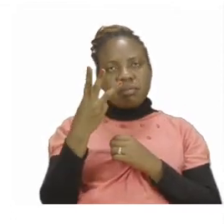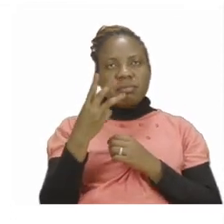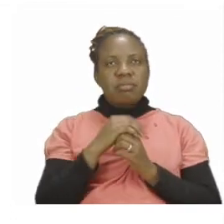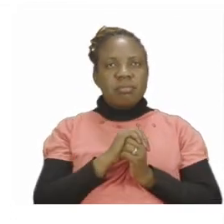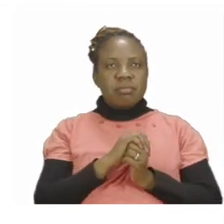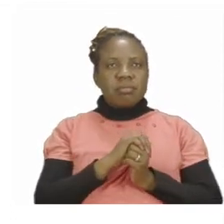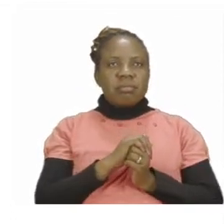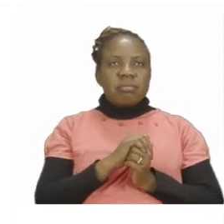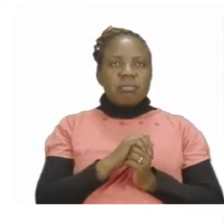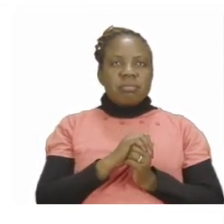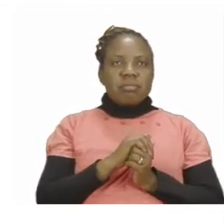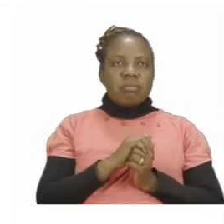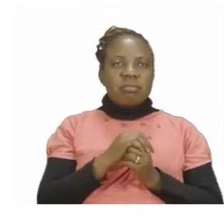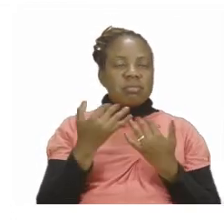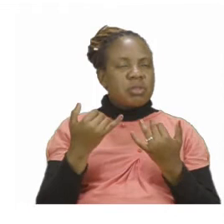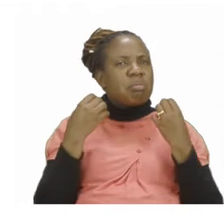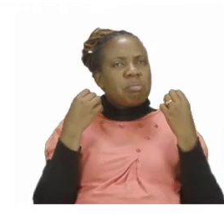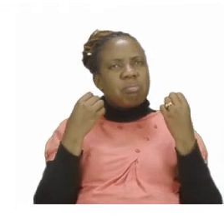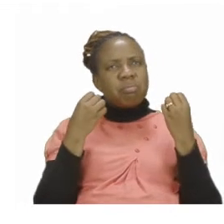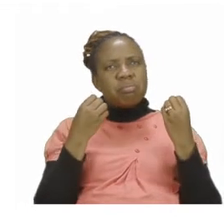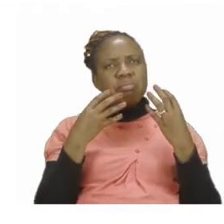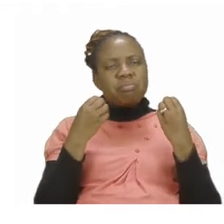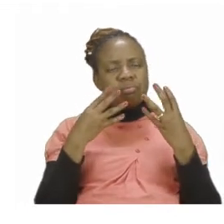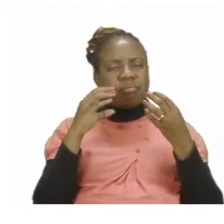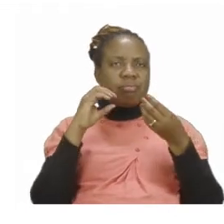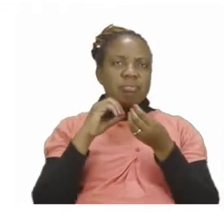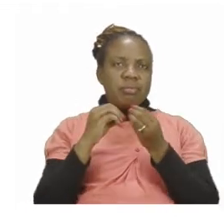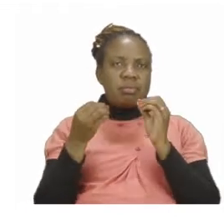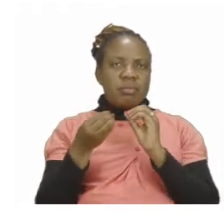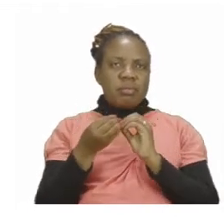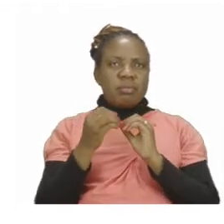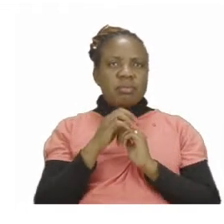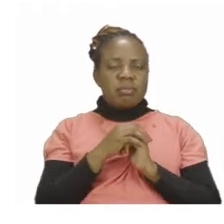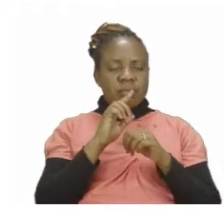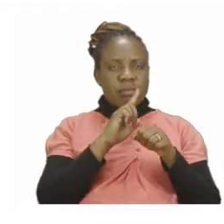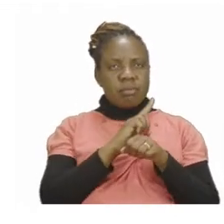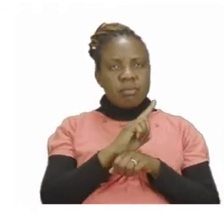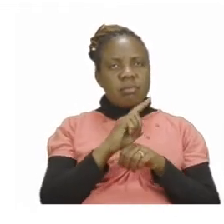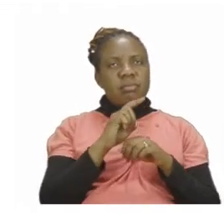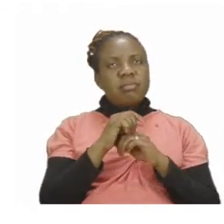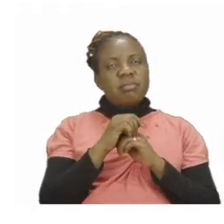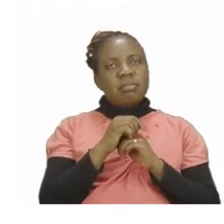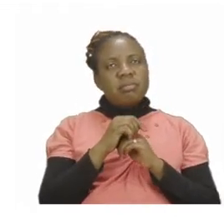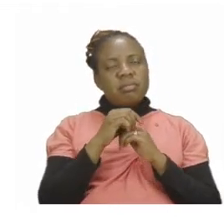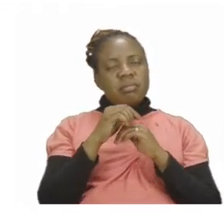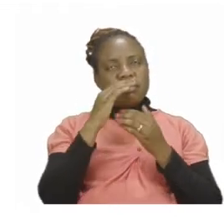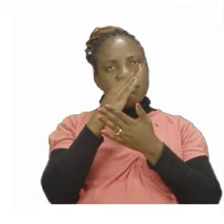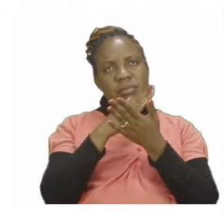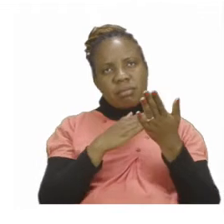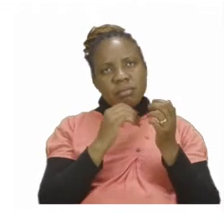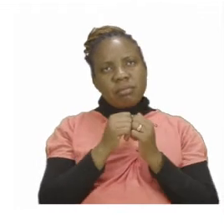do more numbers. So in the first part it says we have to